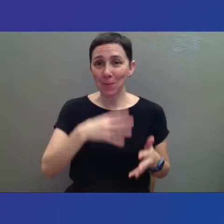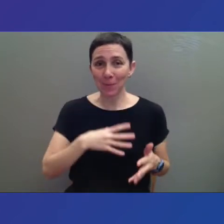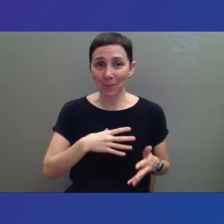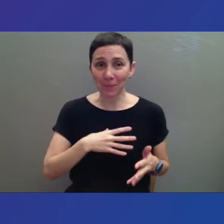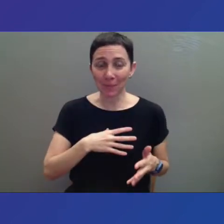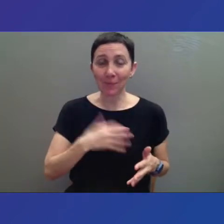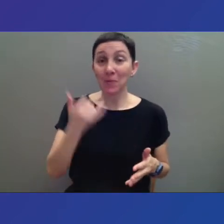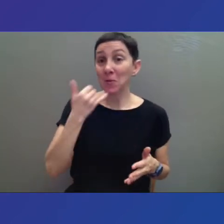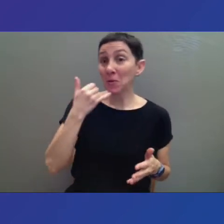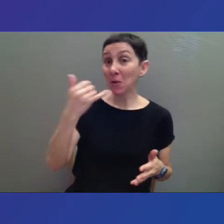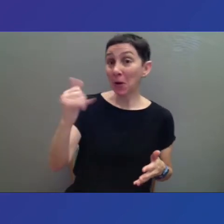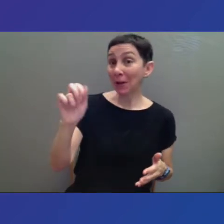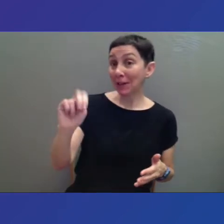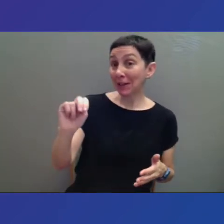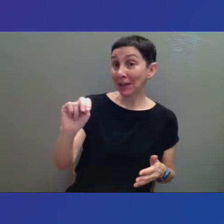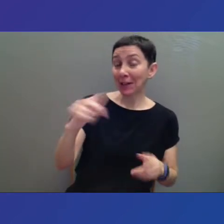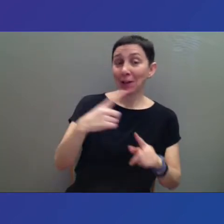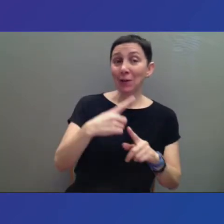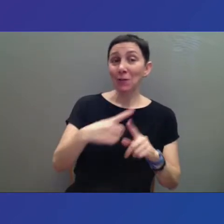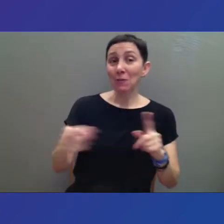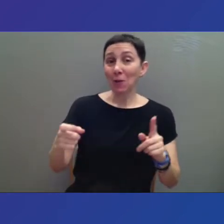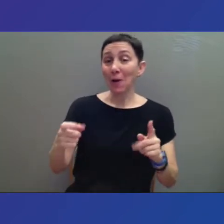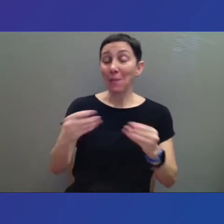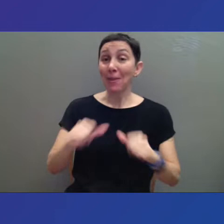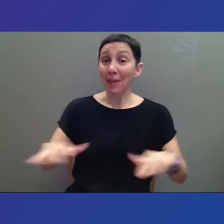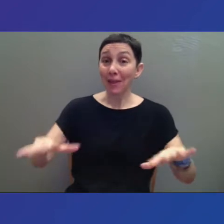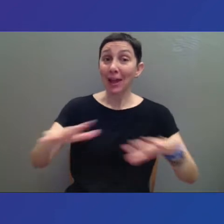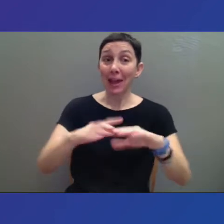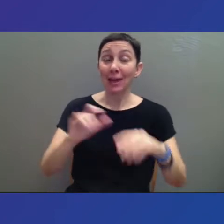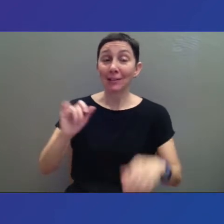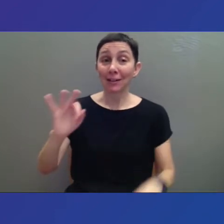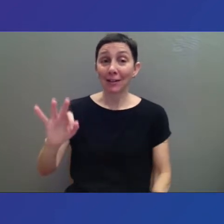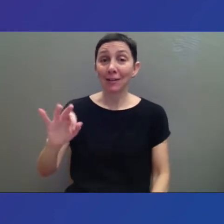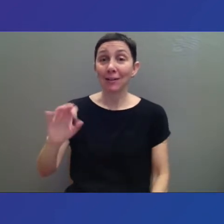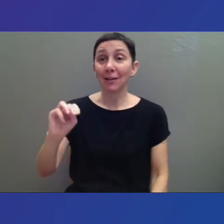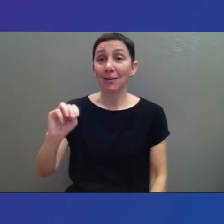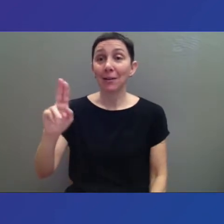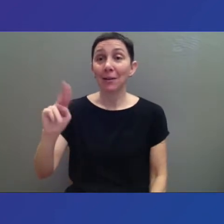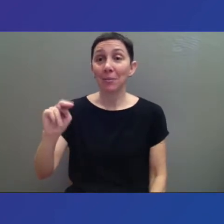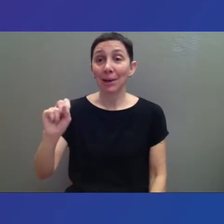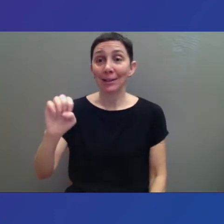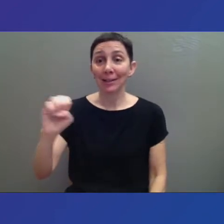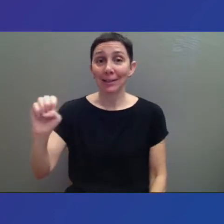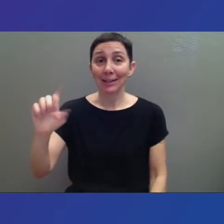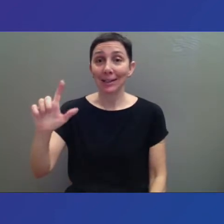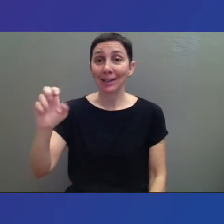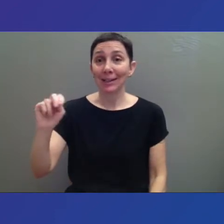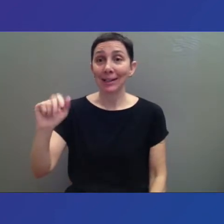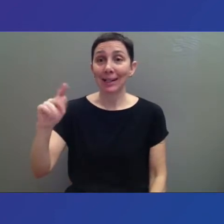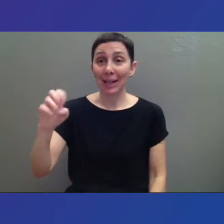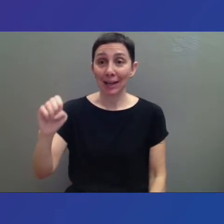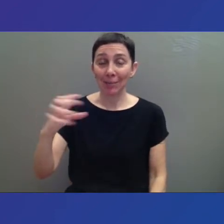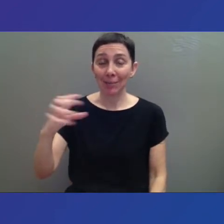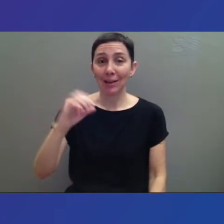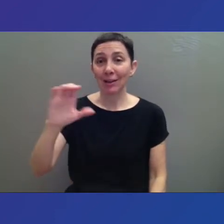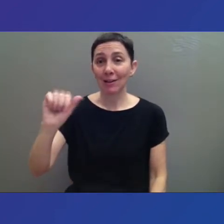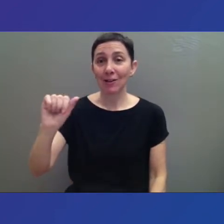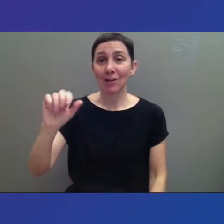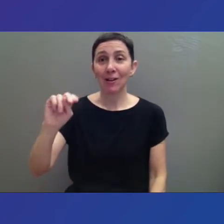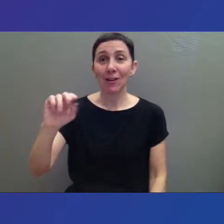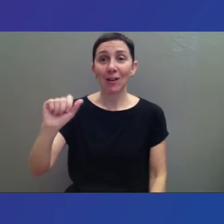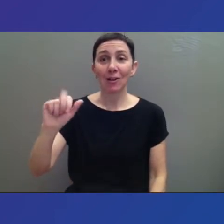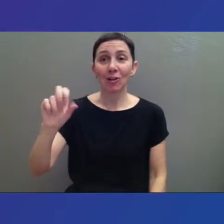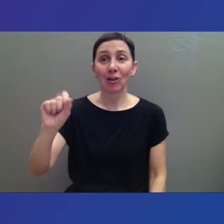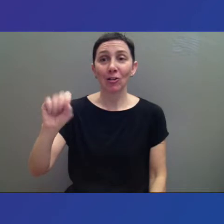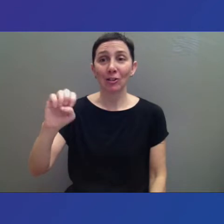am calling in from the unceded land of the Munsee, Lenape, and Canarsie tribes, also